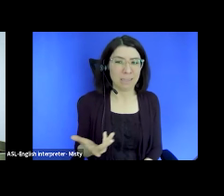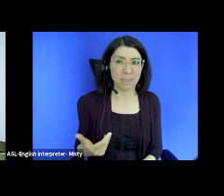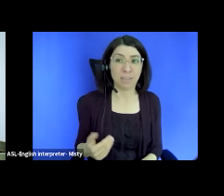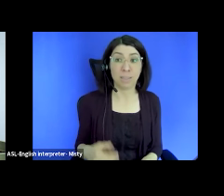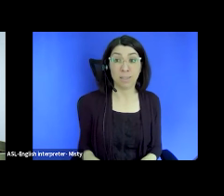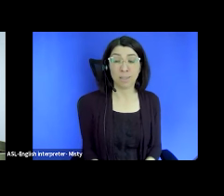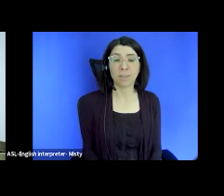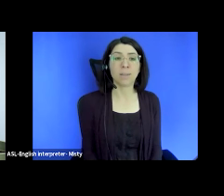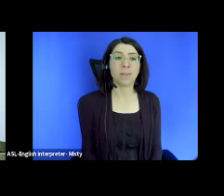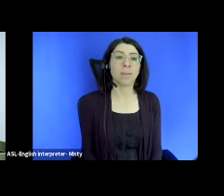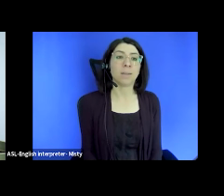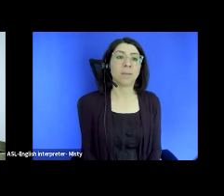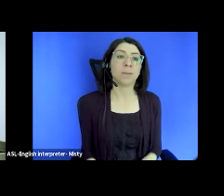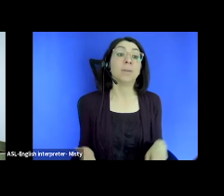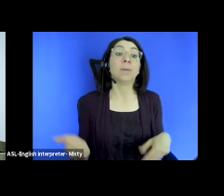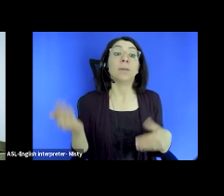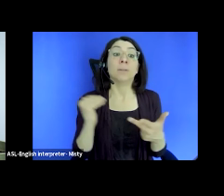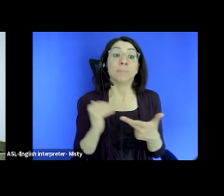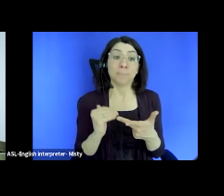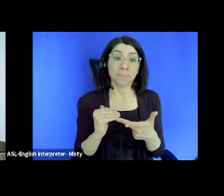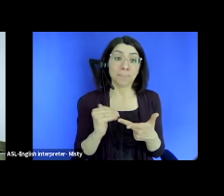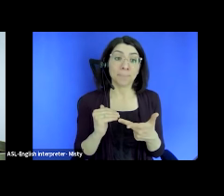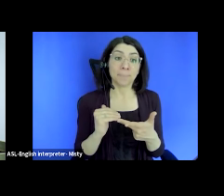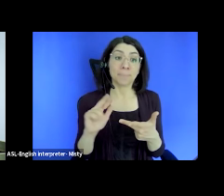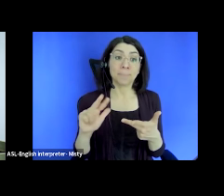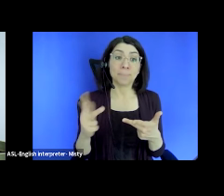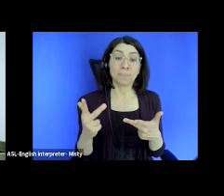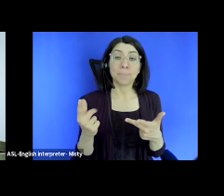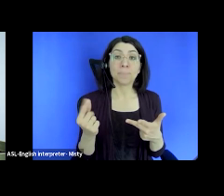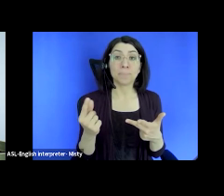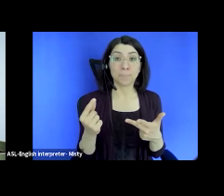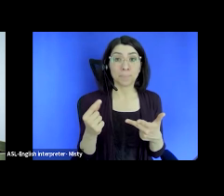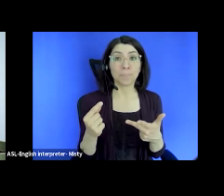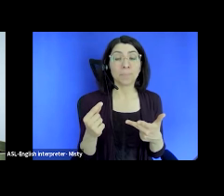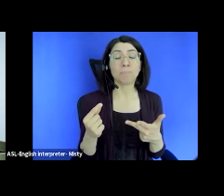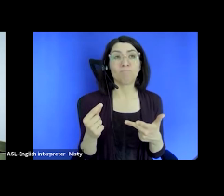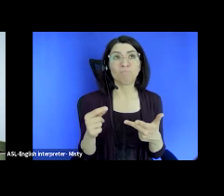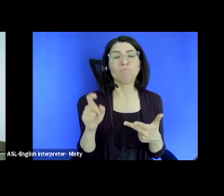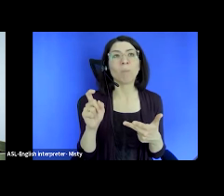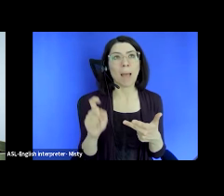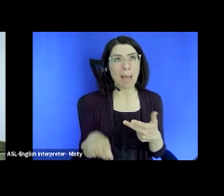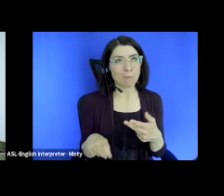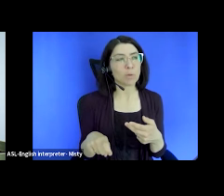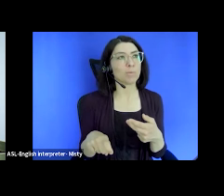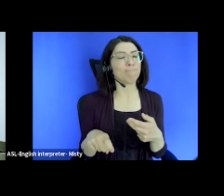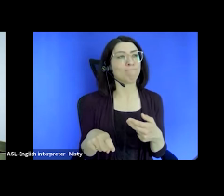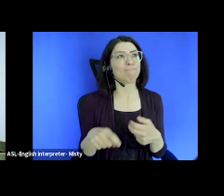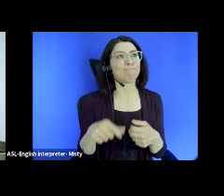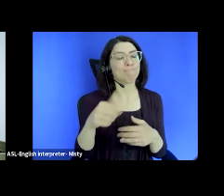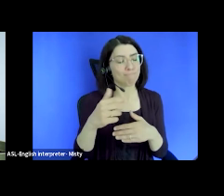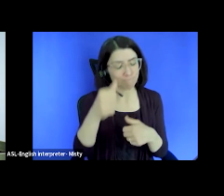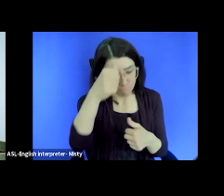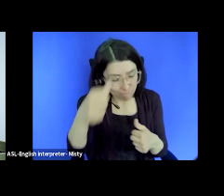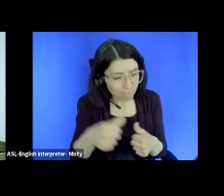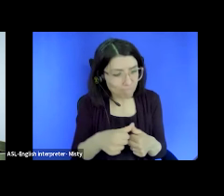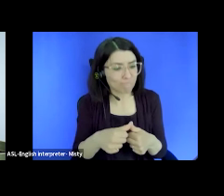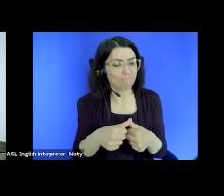you. Step 3 is reminding yourself of the more realistic prediction that you may have had. So you can use this